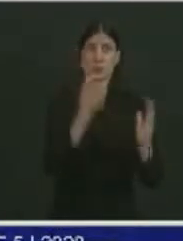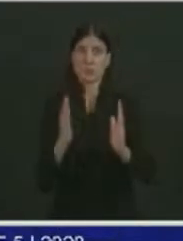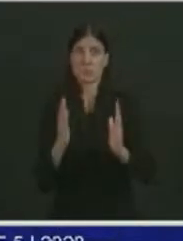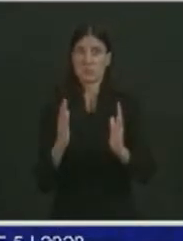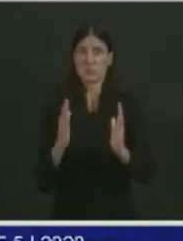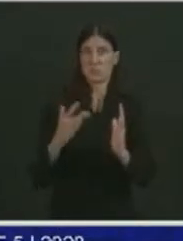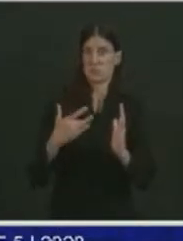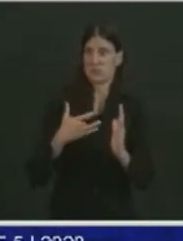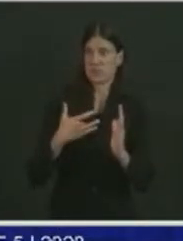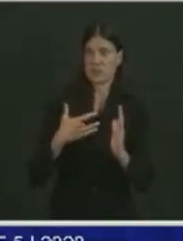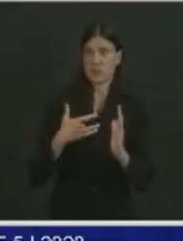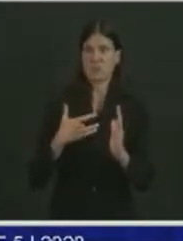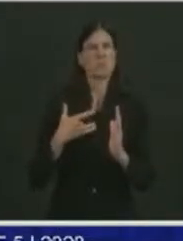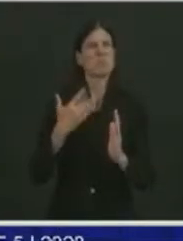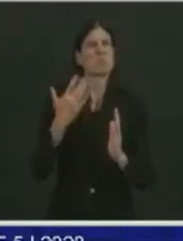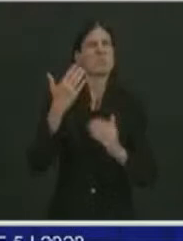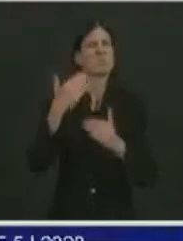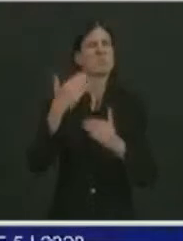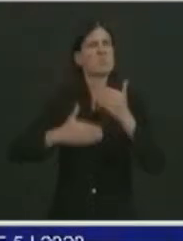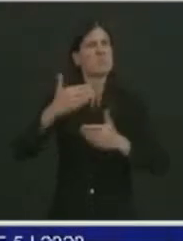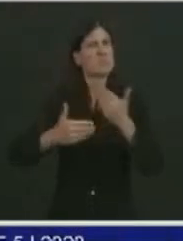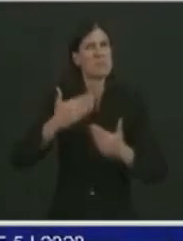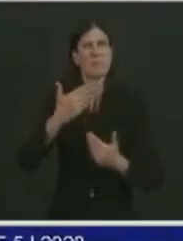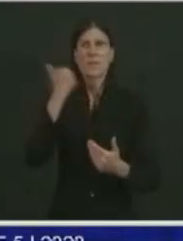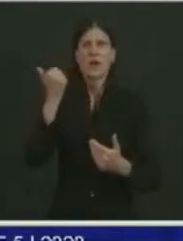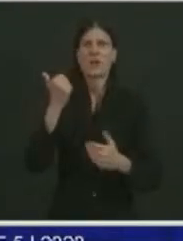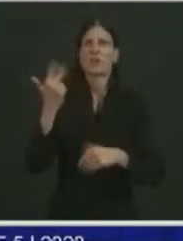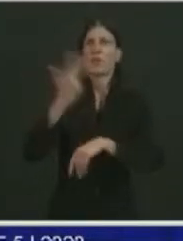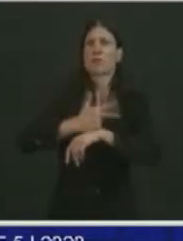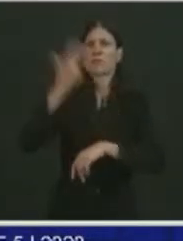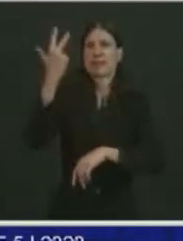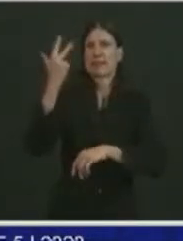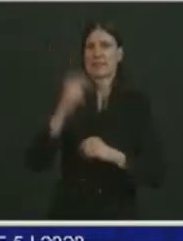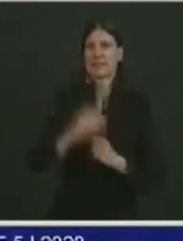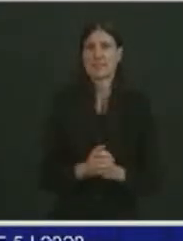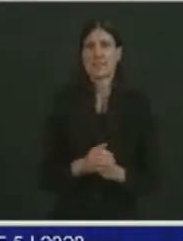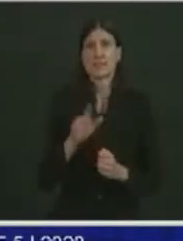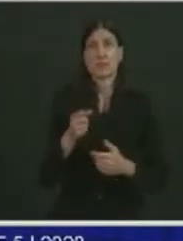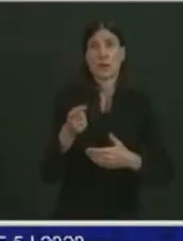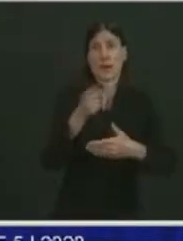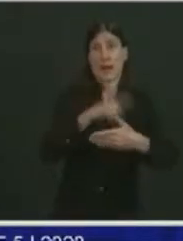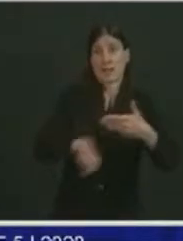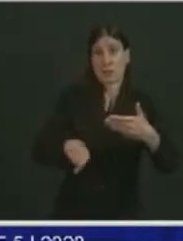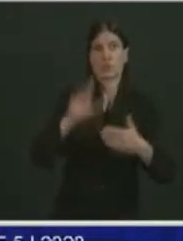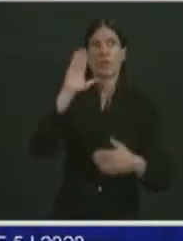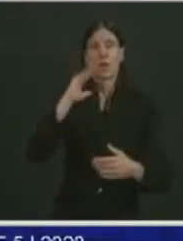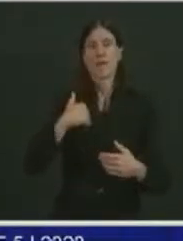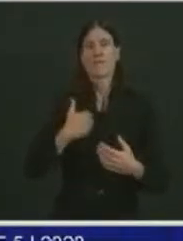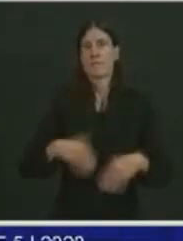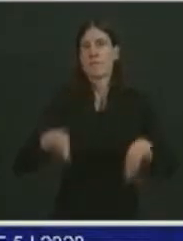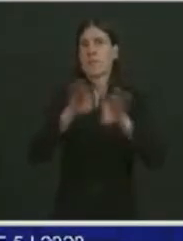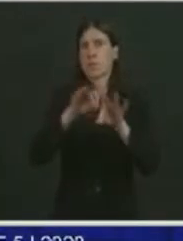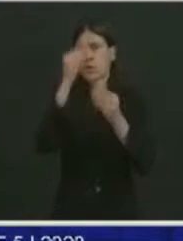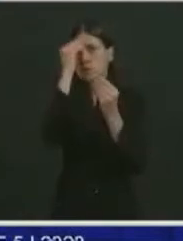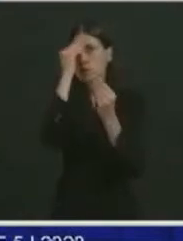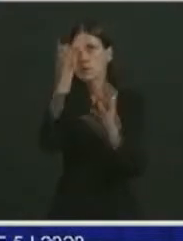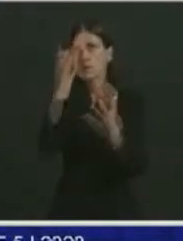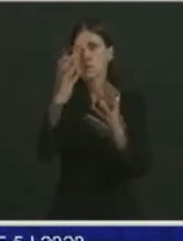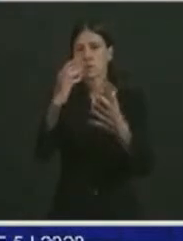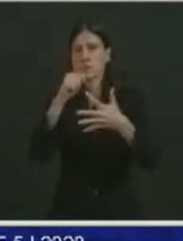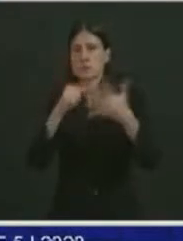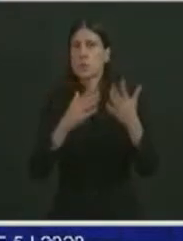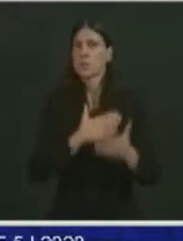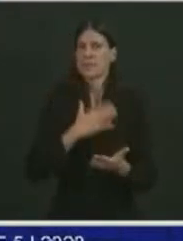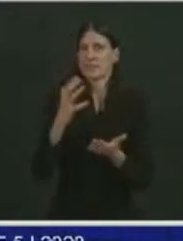So I look forward to seeing you on Monday at 1 o'clock and again on Wednesday and Friday. Thank you. Okay,